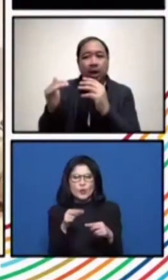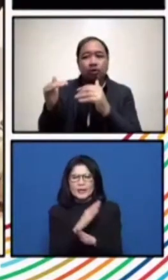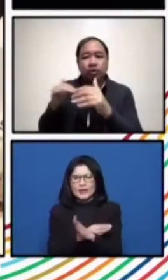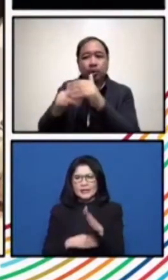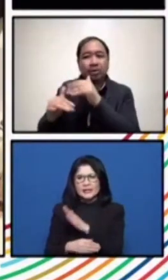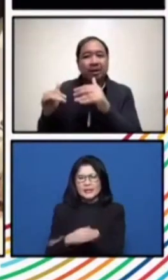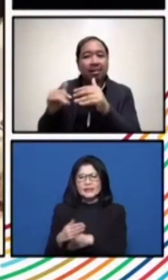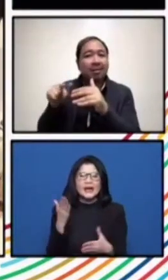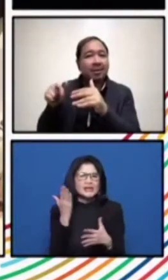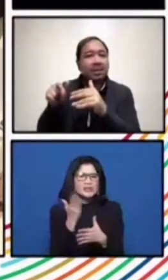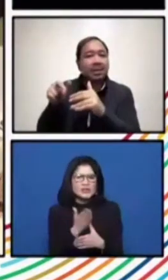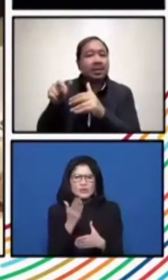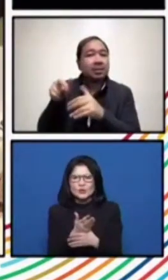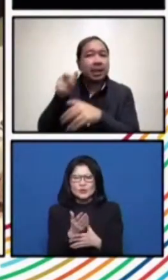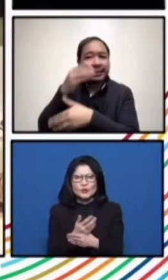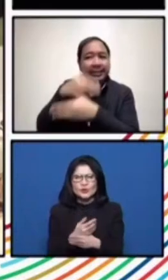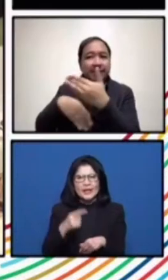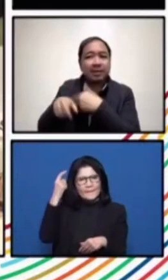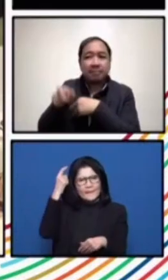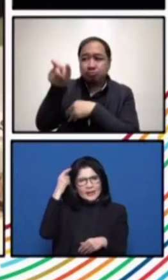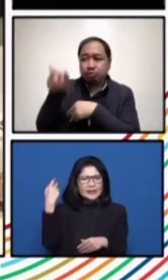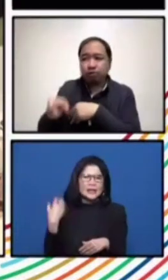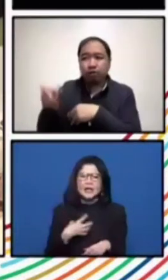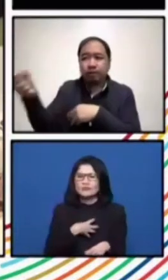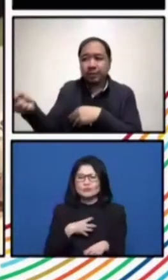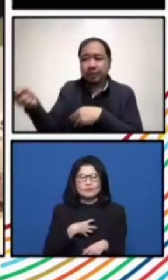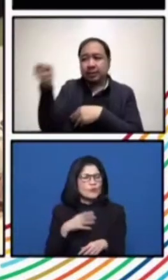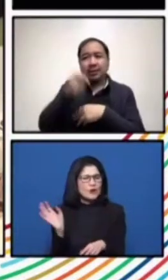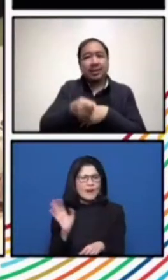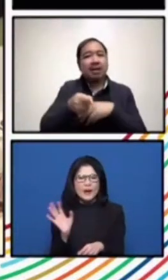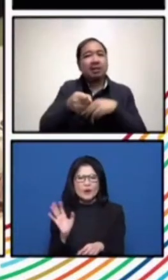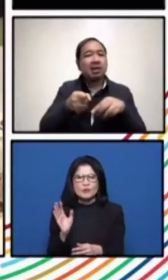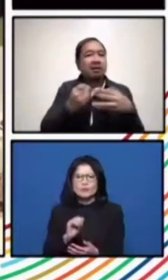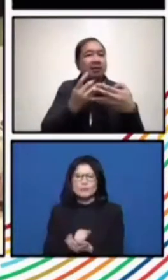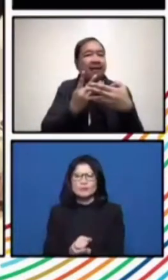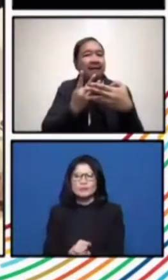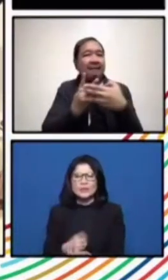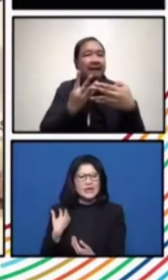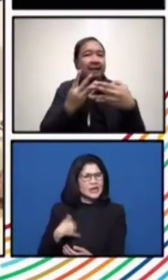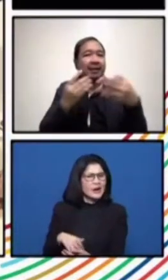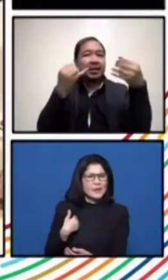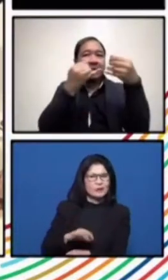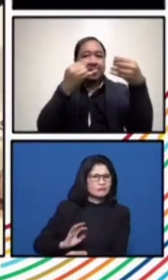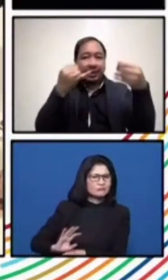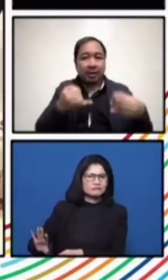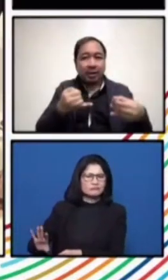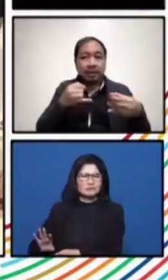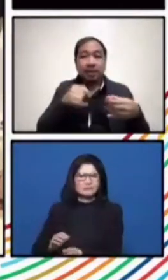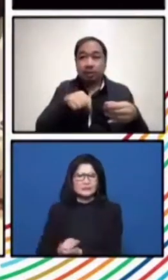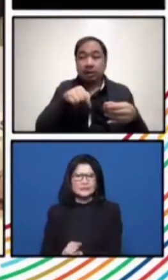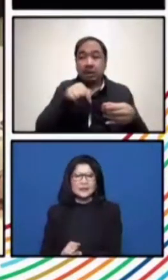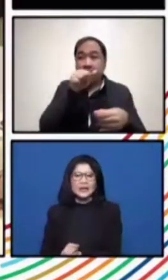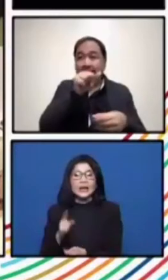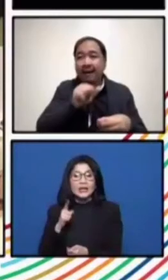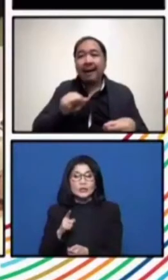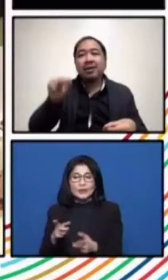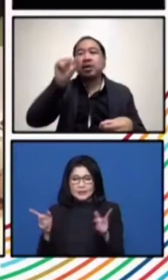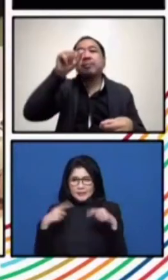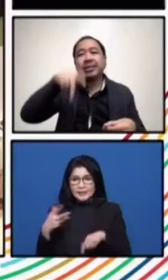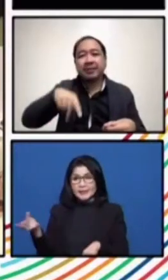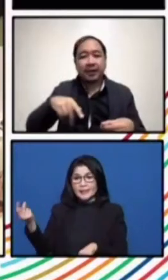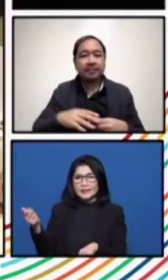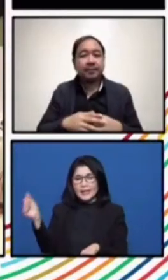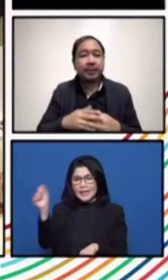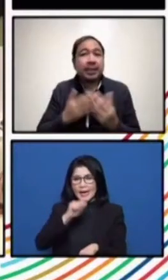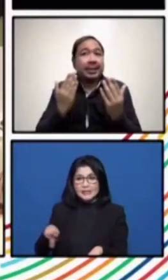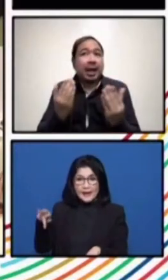institutions both in medical and medical settings all over Asia and Pacific currently there are hundreds